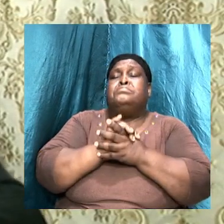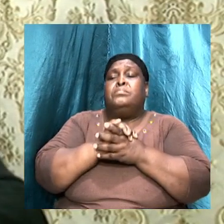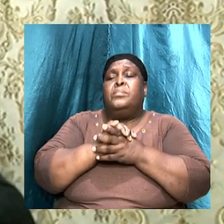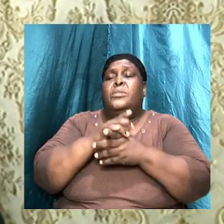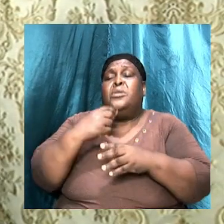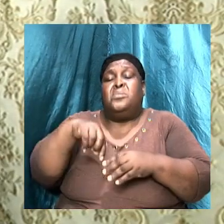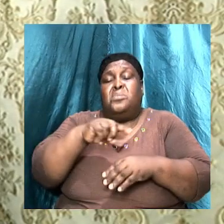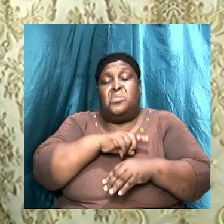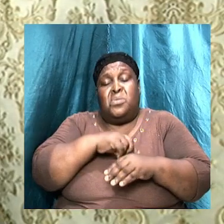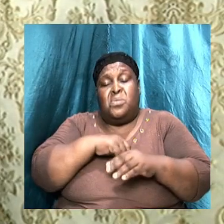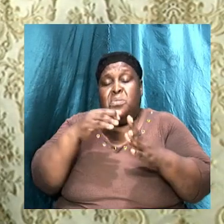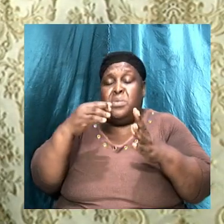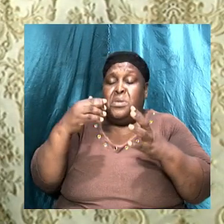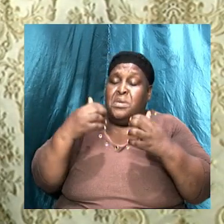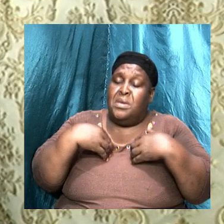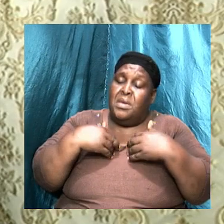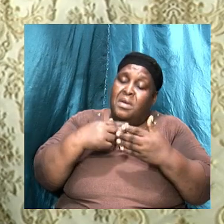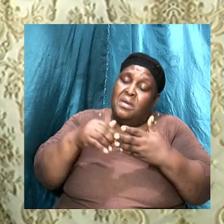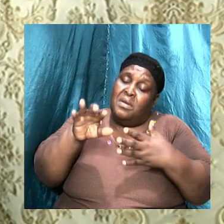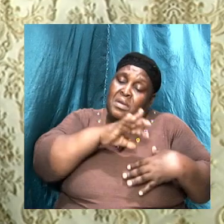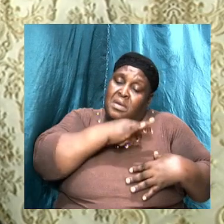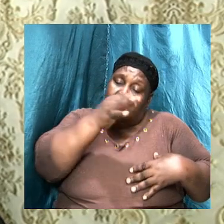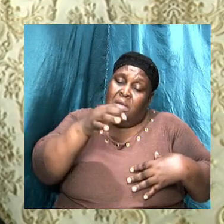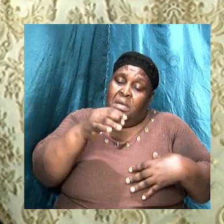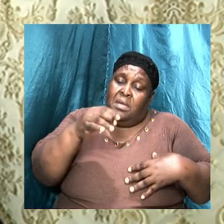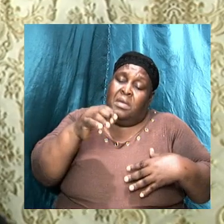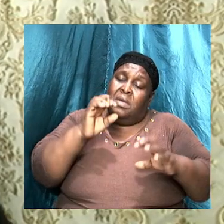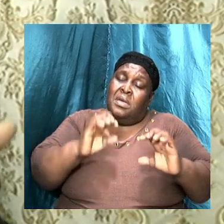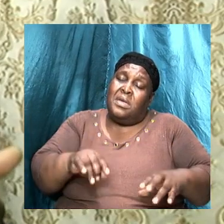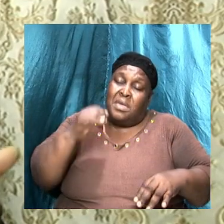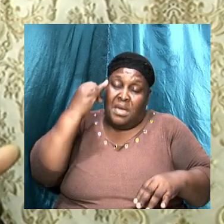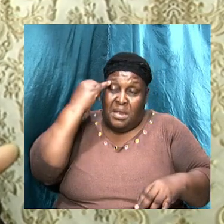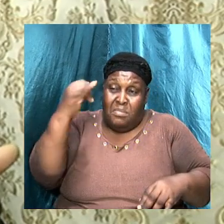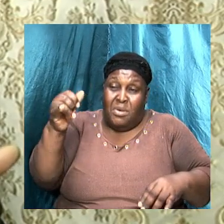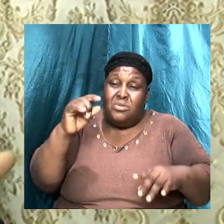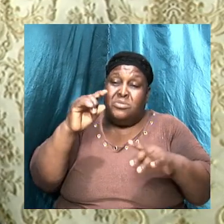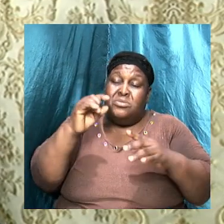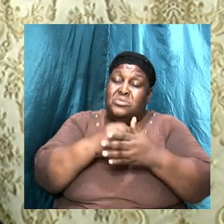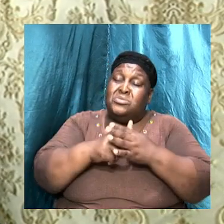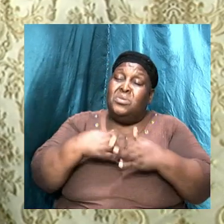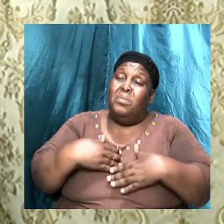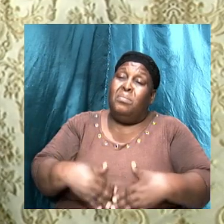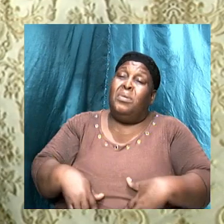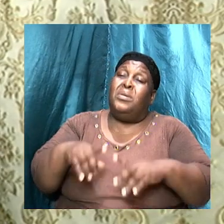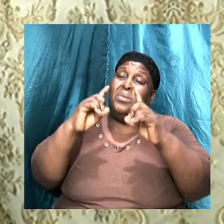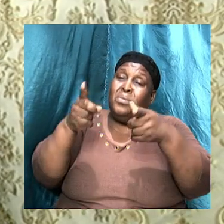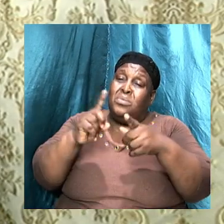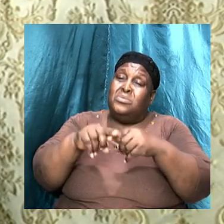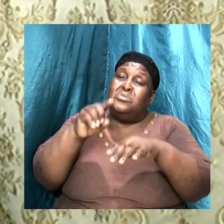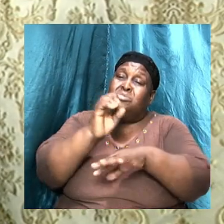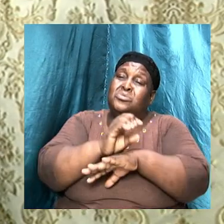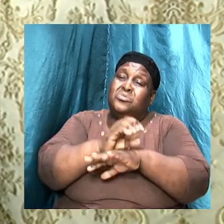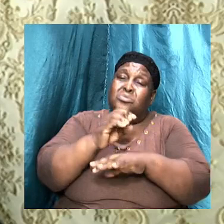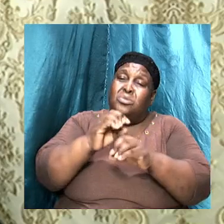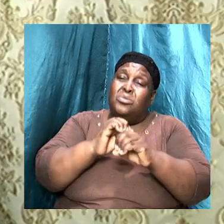have the Holy Spirit to make intercession for us you can imagine somebody that said they are going to church and don't have the Holy Spirit